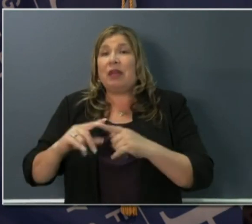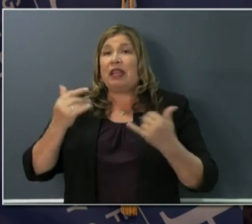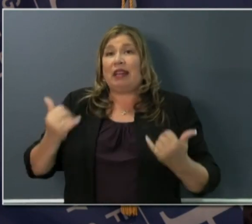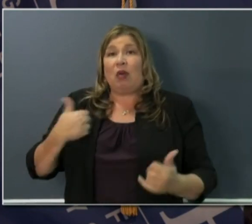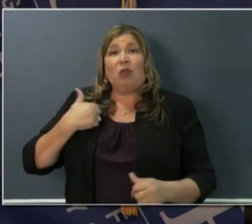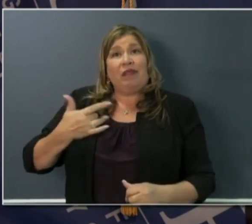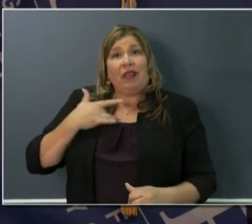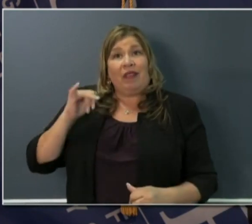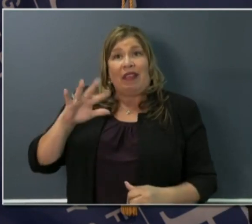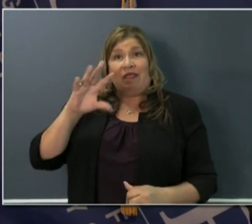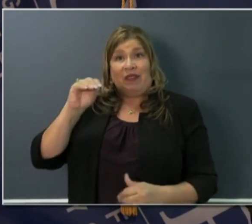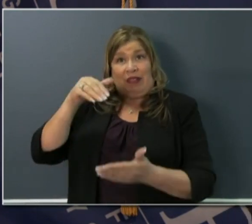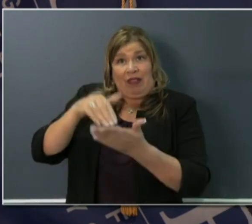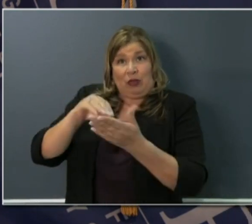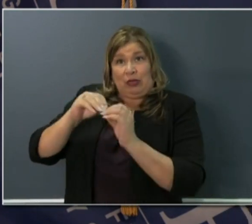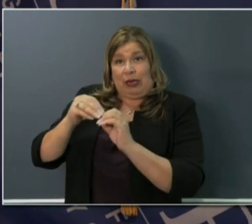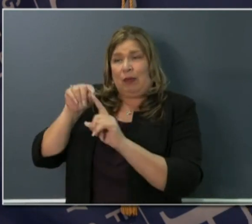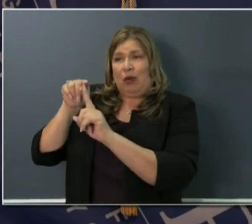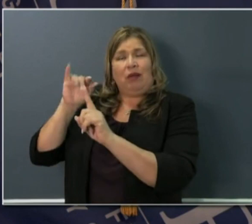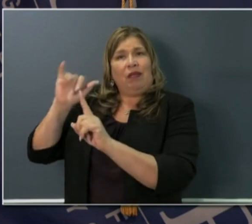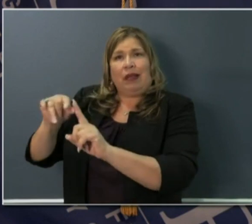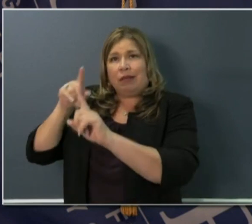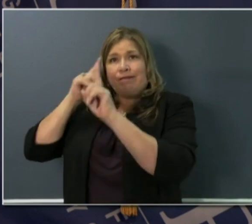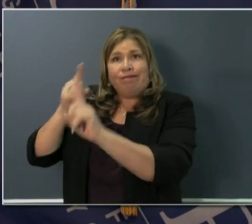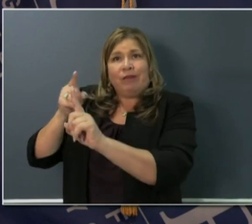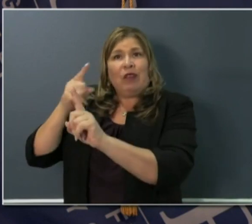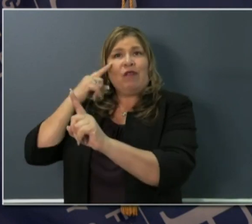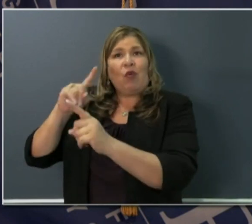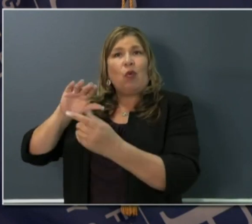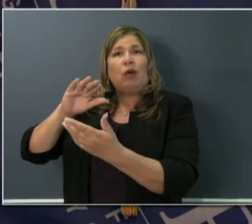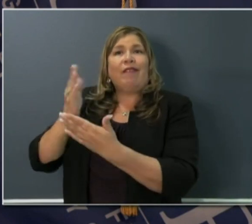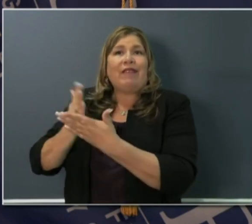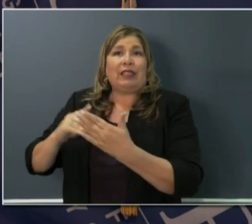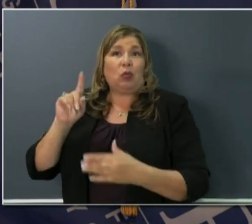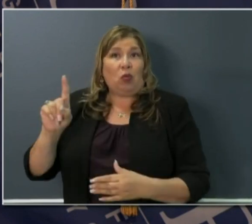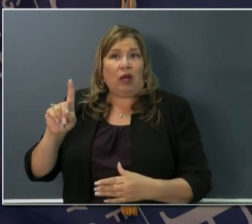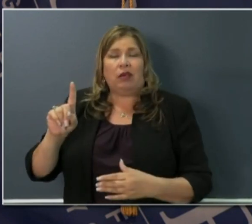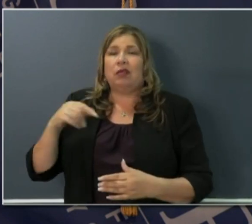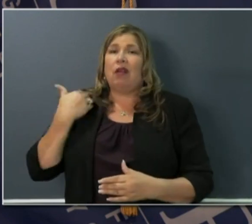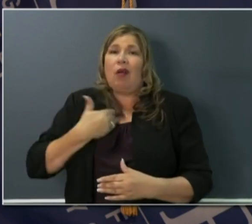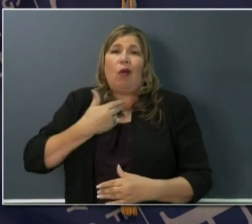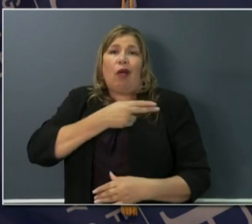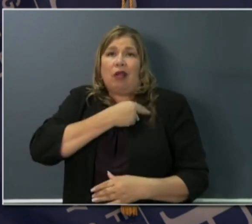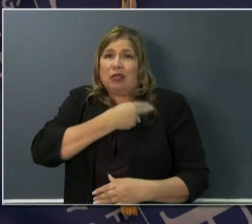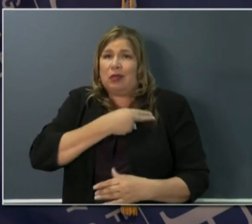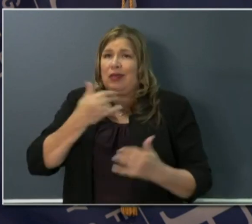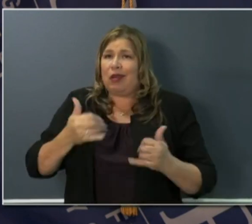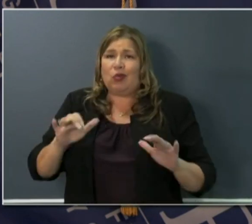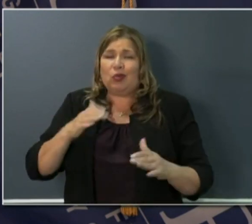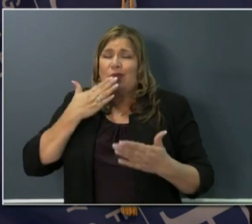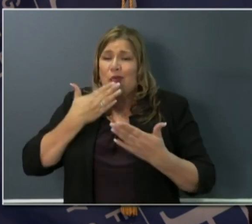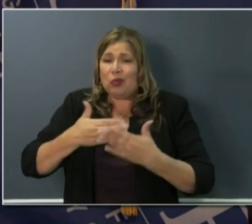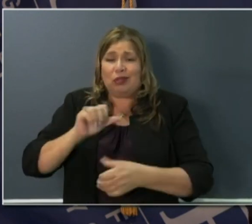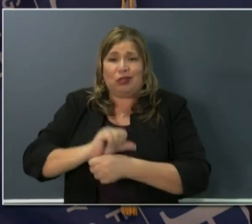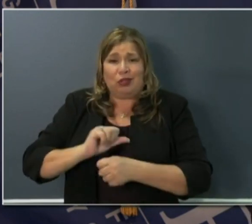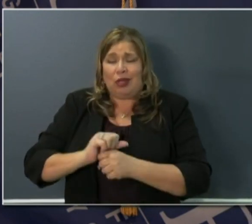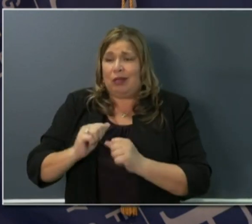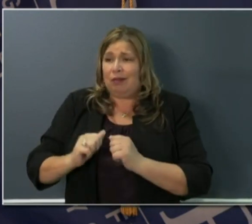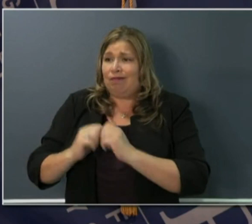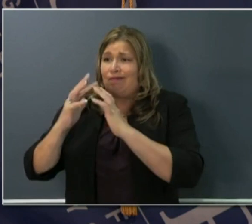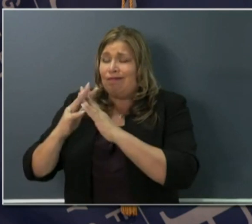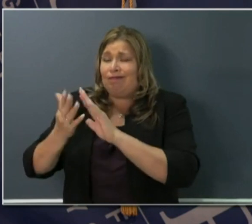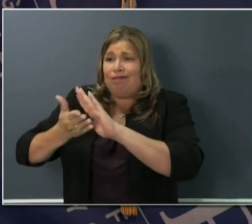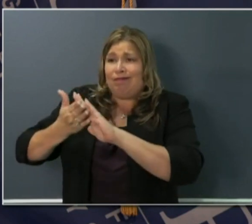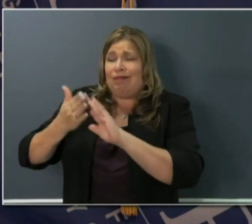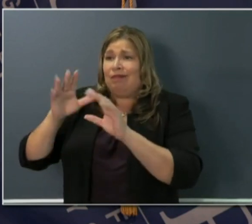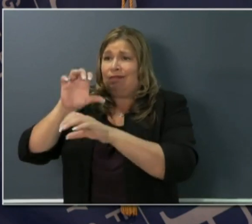number is exactly where we need to be for phase one, and that our hospitals doing the great work that they're doing now, we couldn't